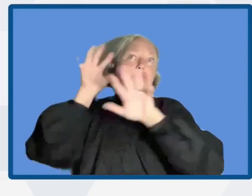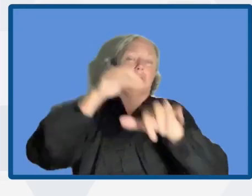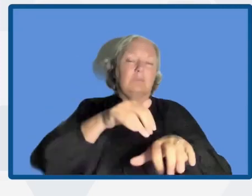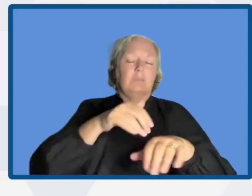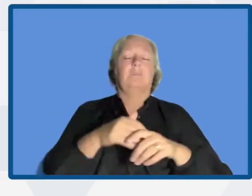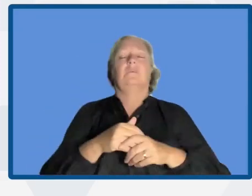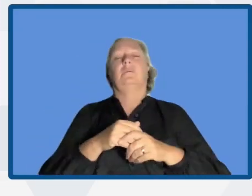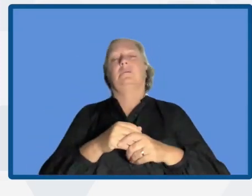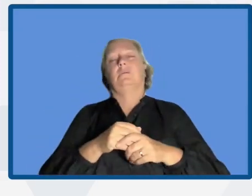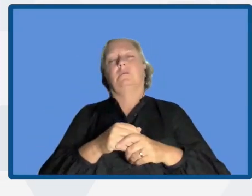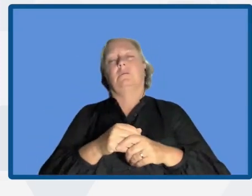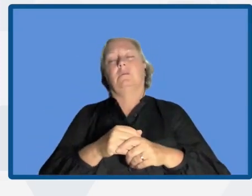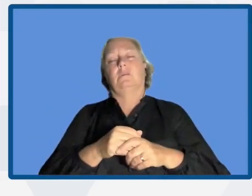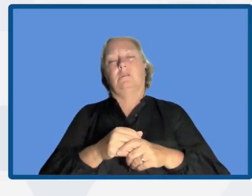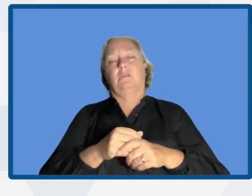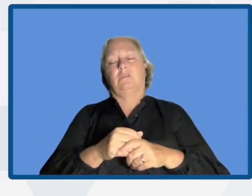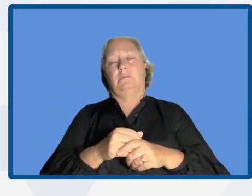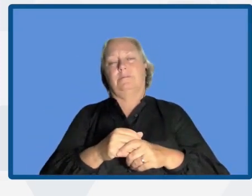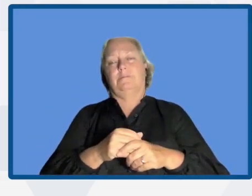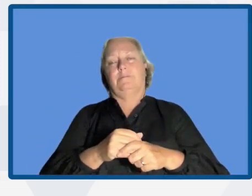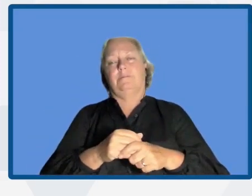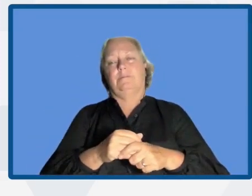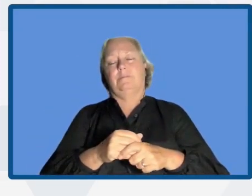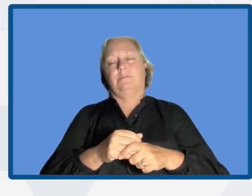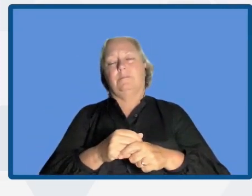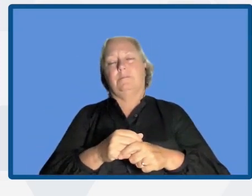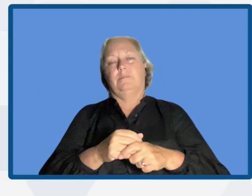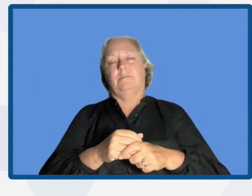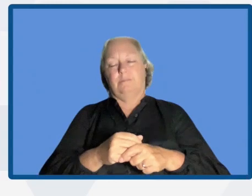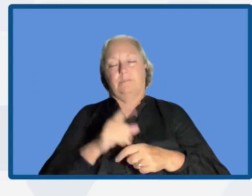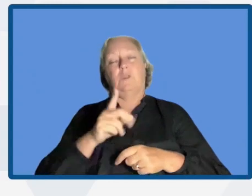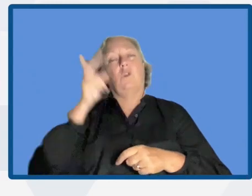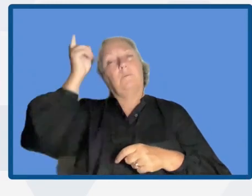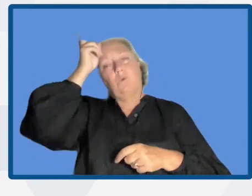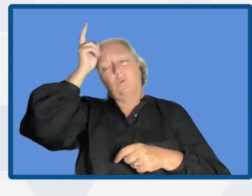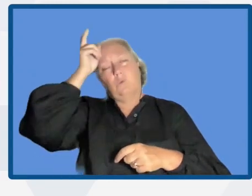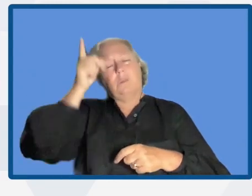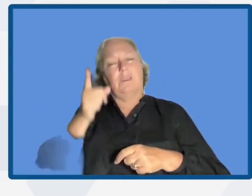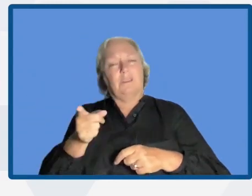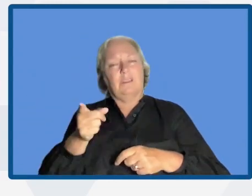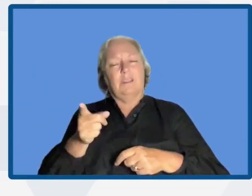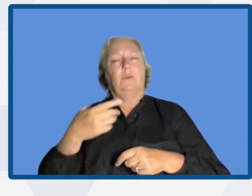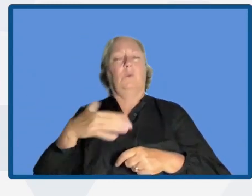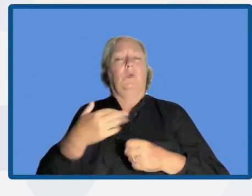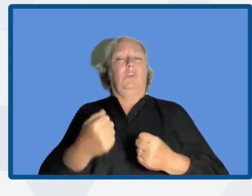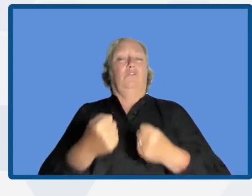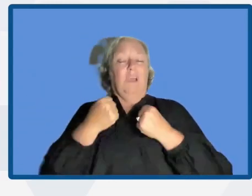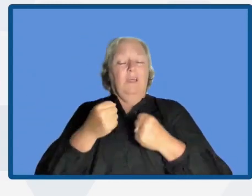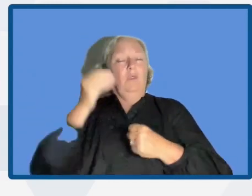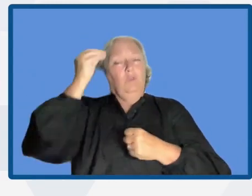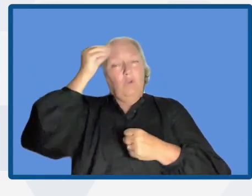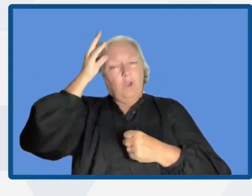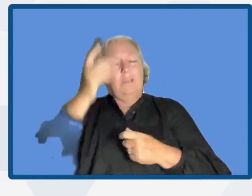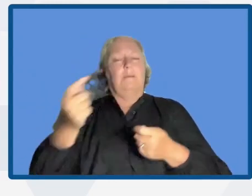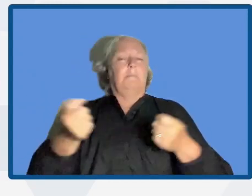hydrometeorological hazards. In the case of Peru, Peru has strengthened knowledge management,